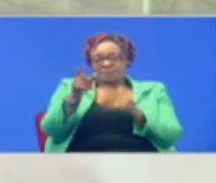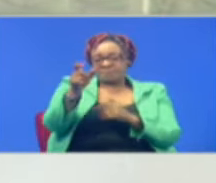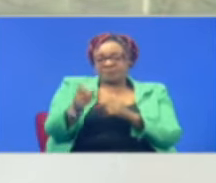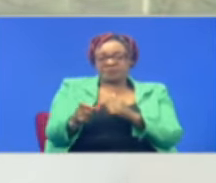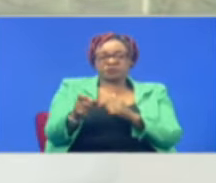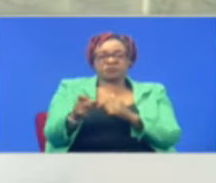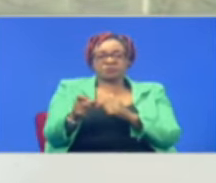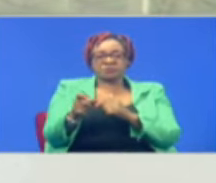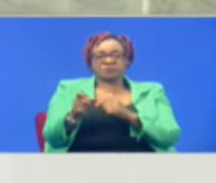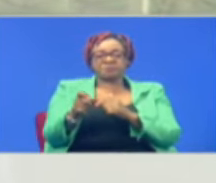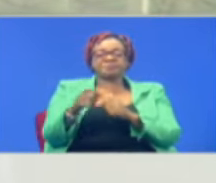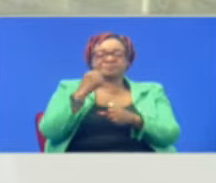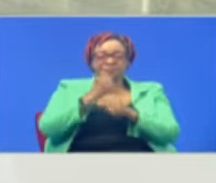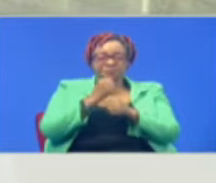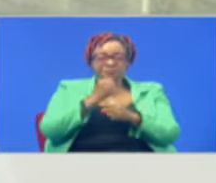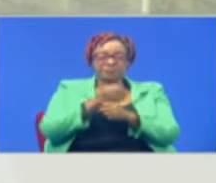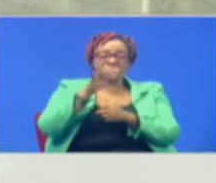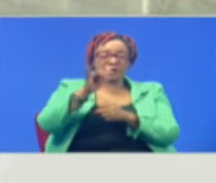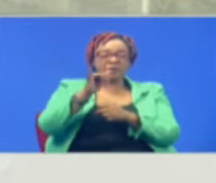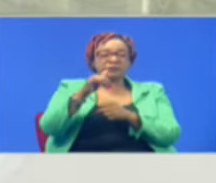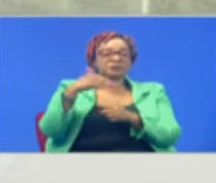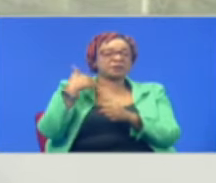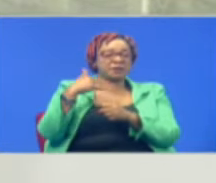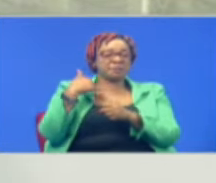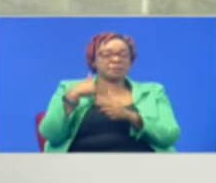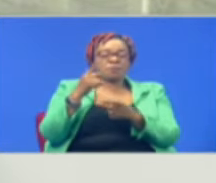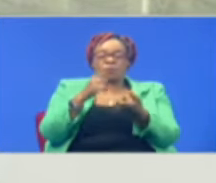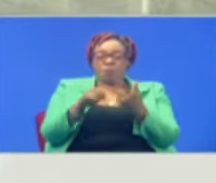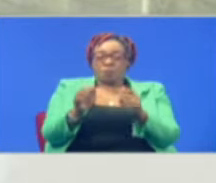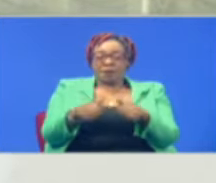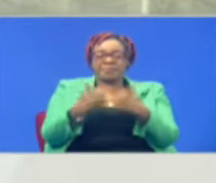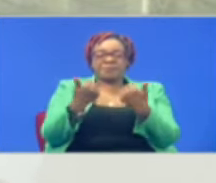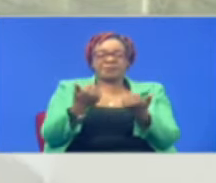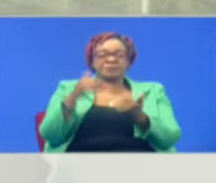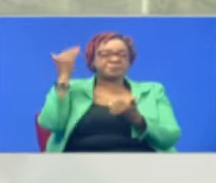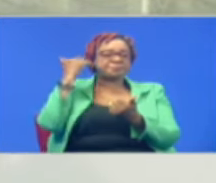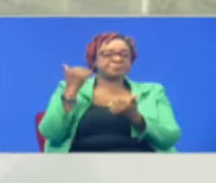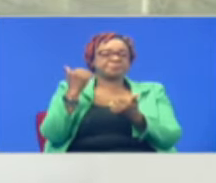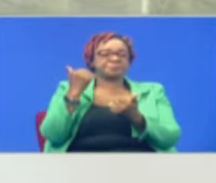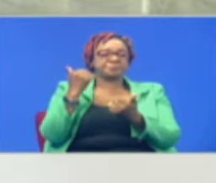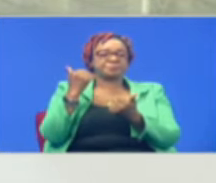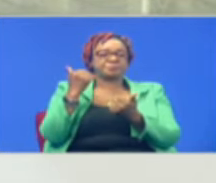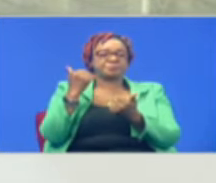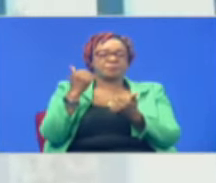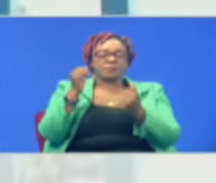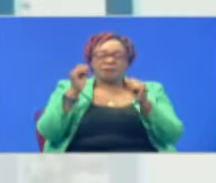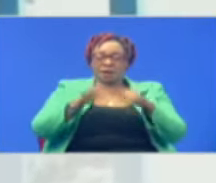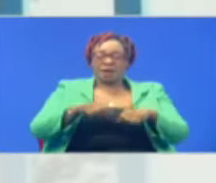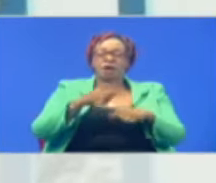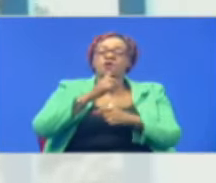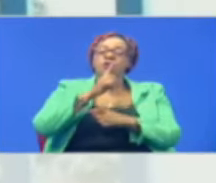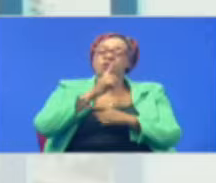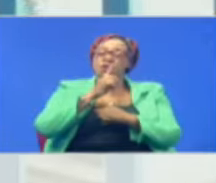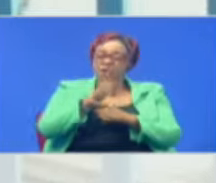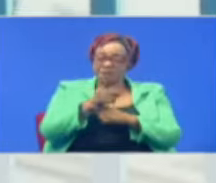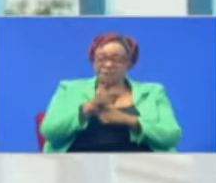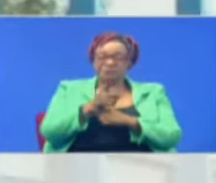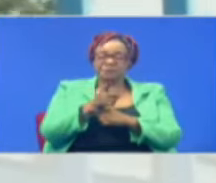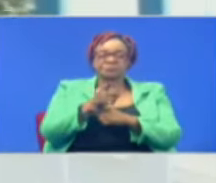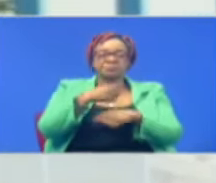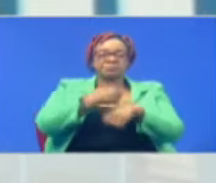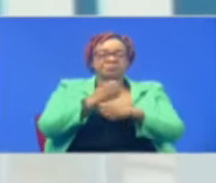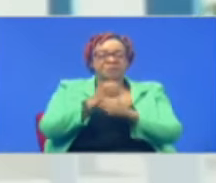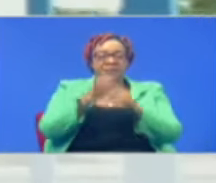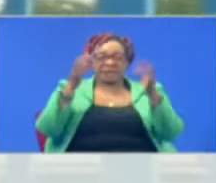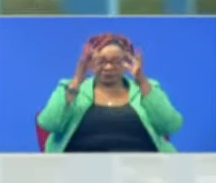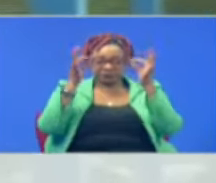is the one who committed the crime, so what will happen is the court can give directions, do a decision